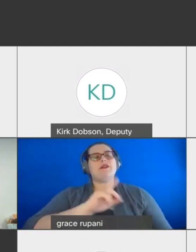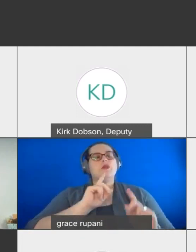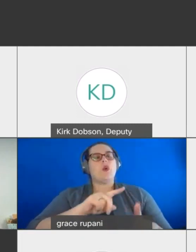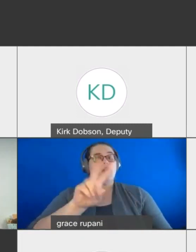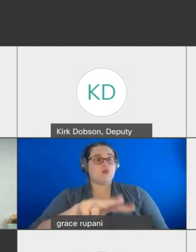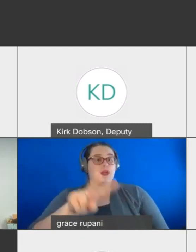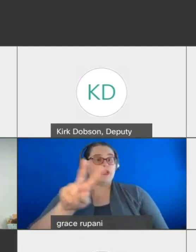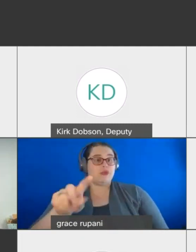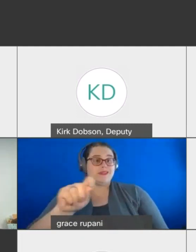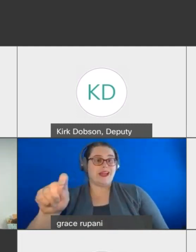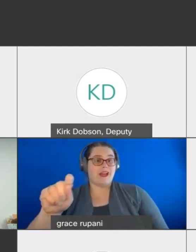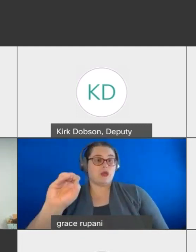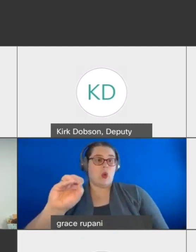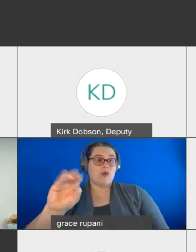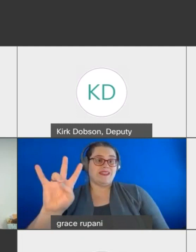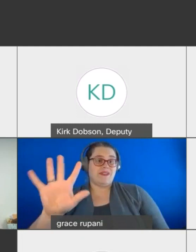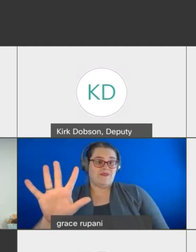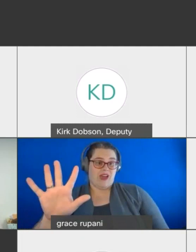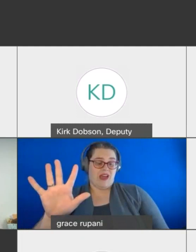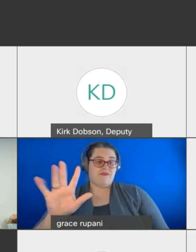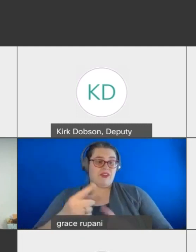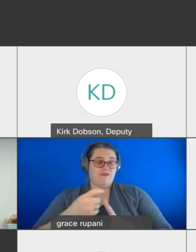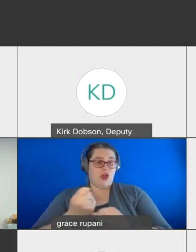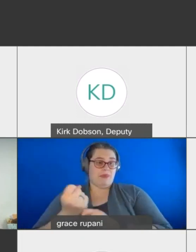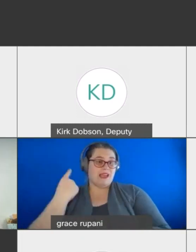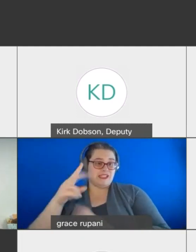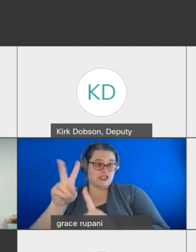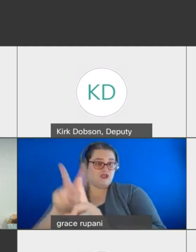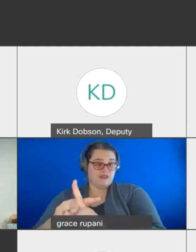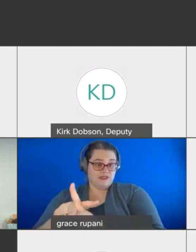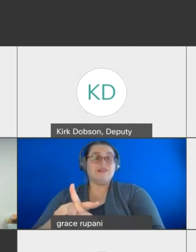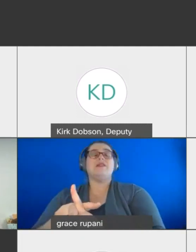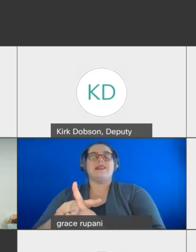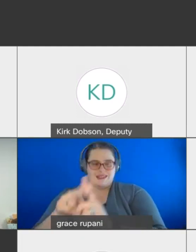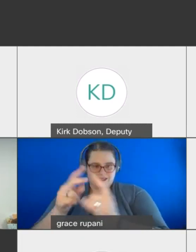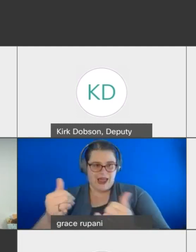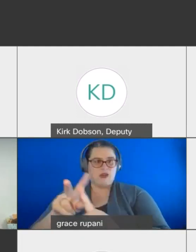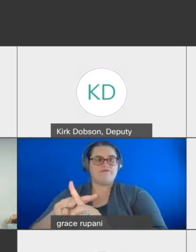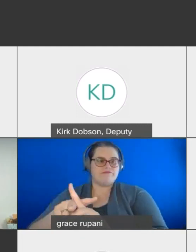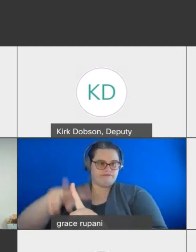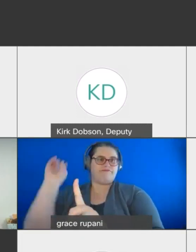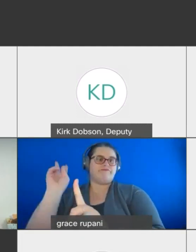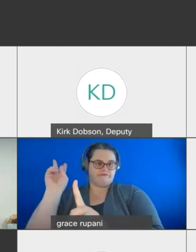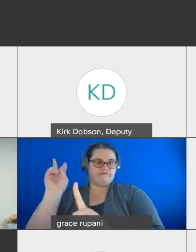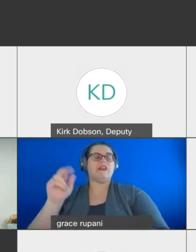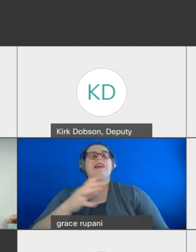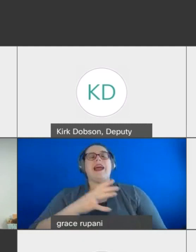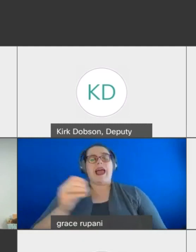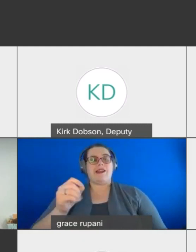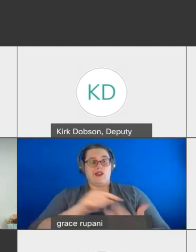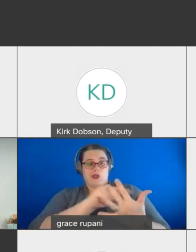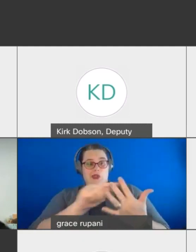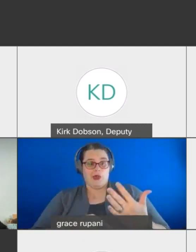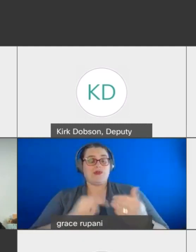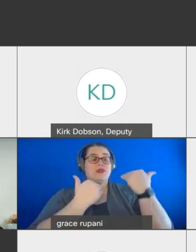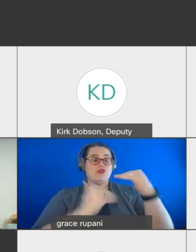2020-075 last year. That's been repealed and it is replaced with those restrictions will be specified in guidance